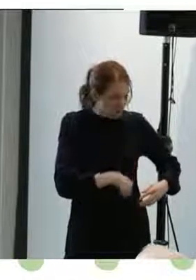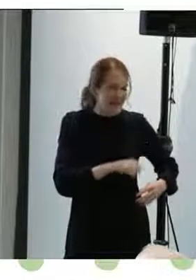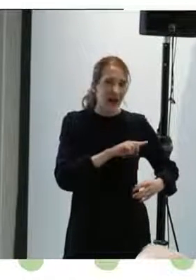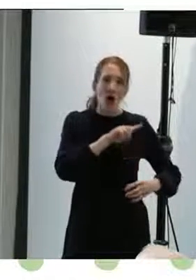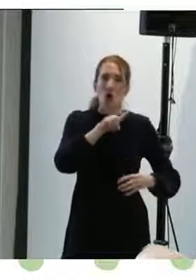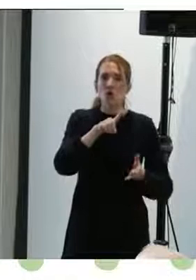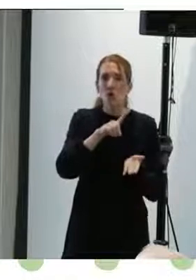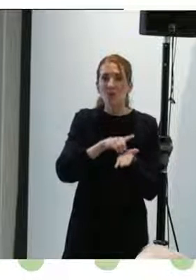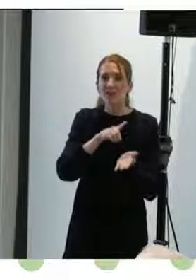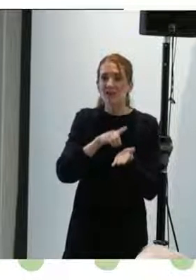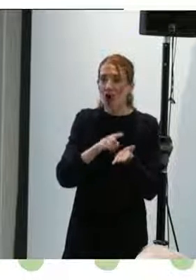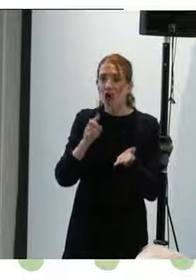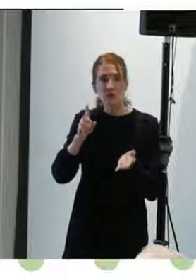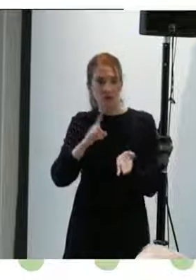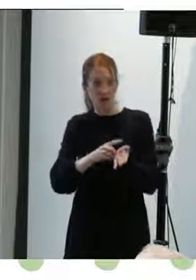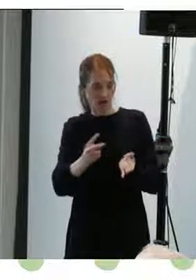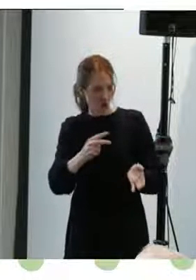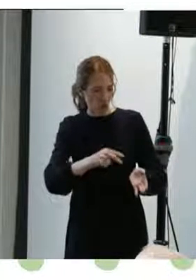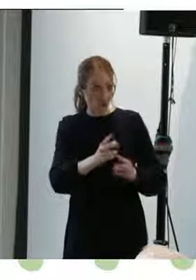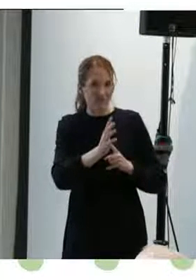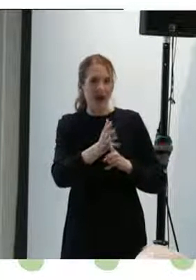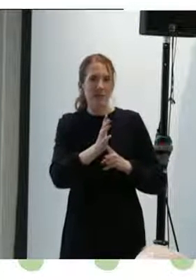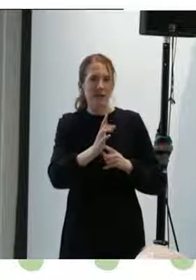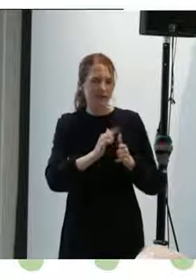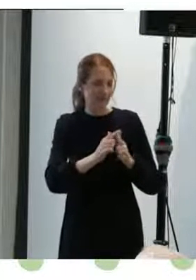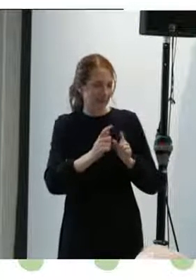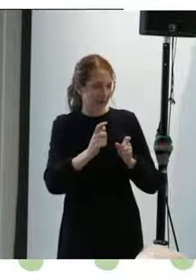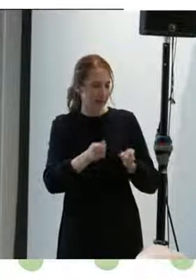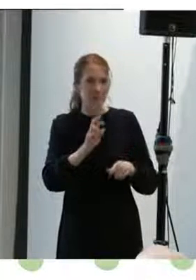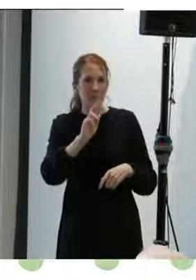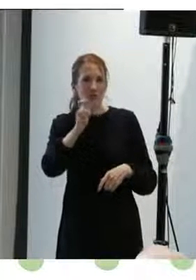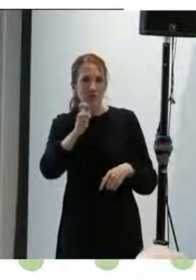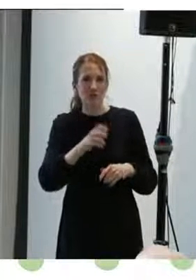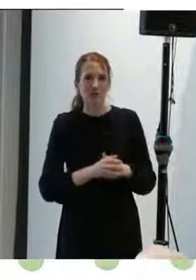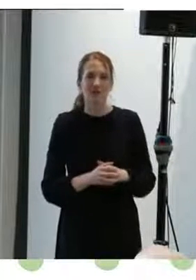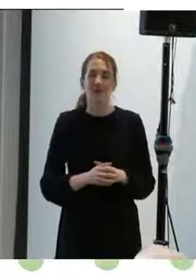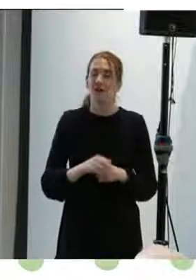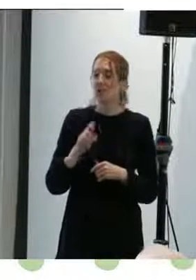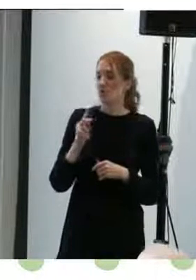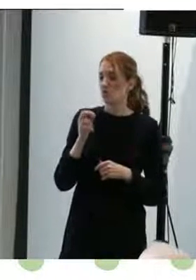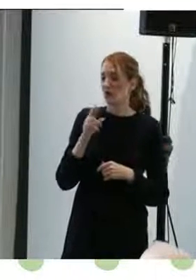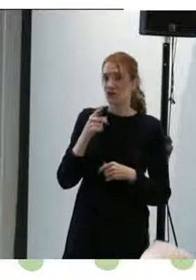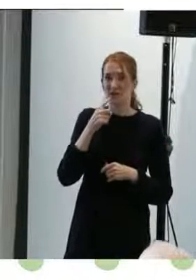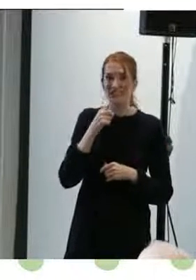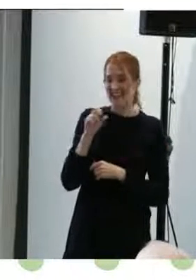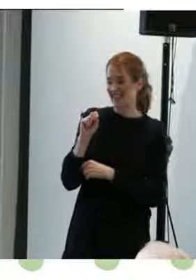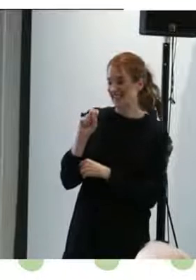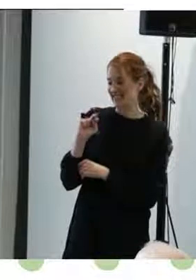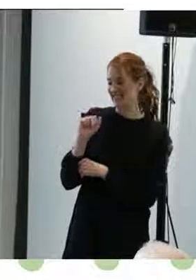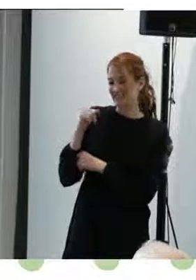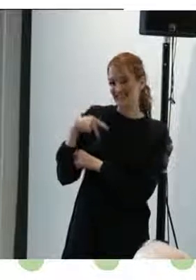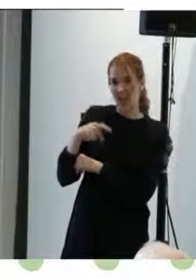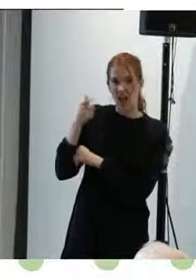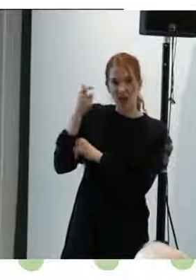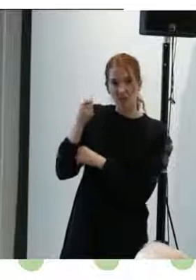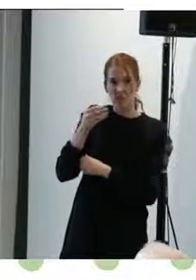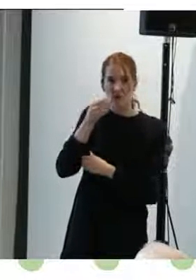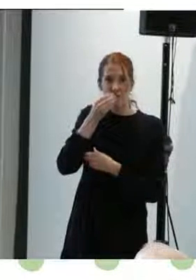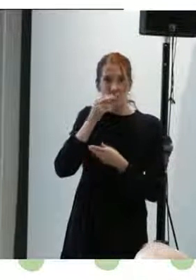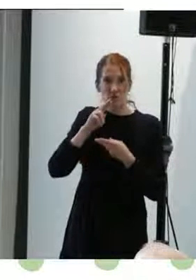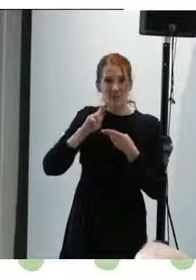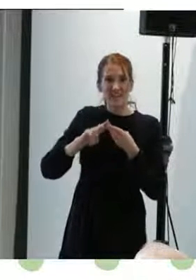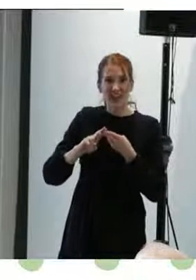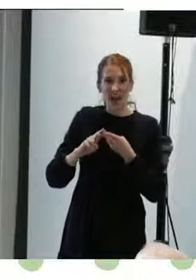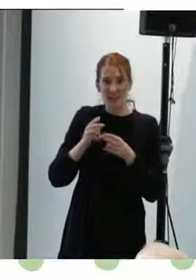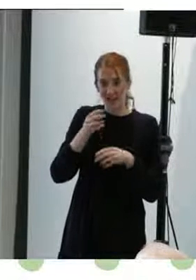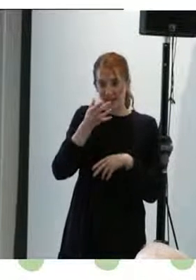just write you a script, go ahead. And Roger explains that they basically squeak by on SNAP, food stamps, and their 5-year-old daughter's